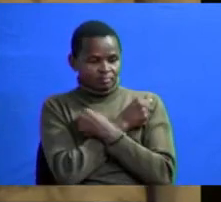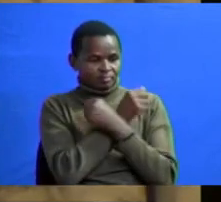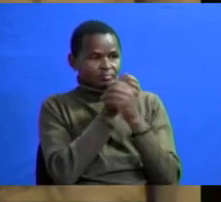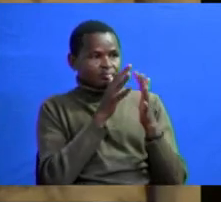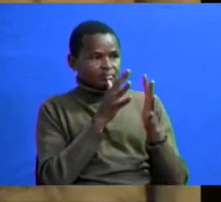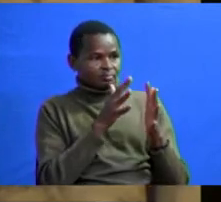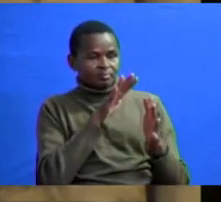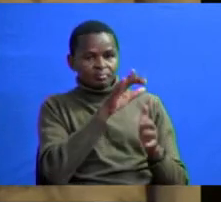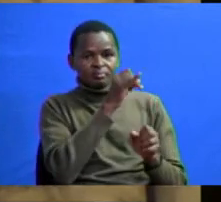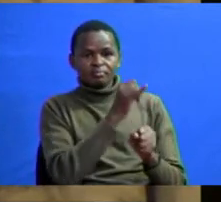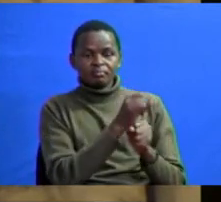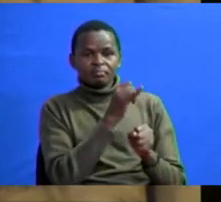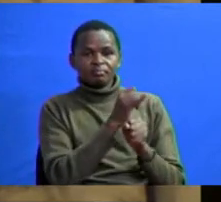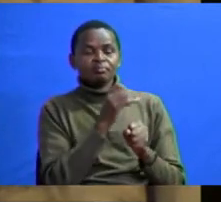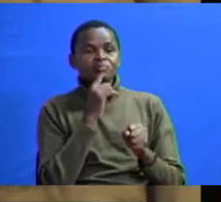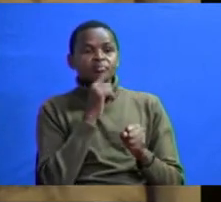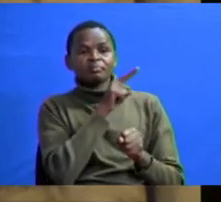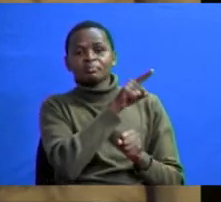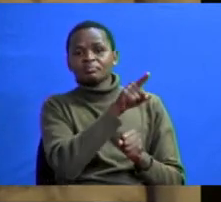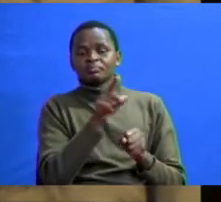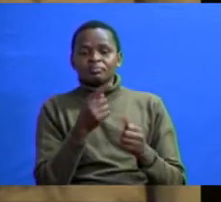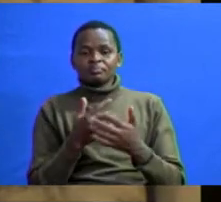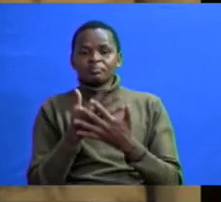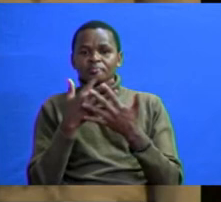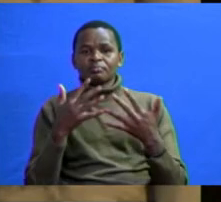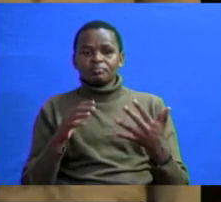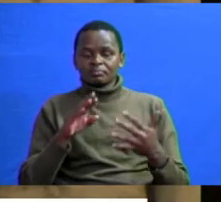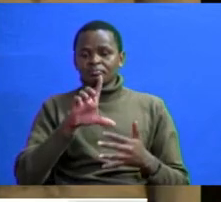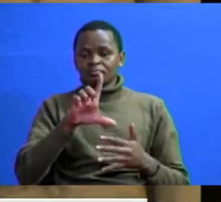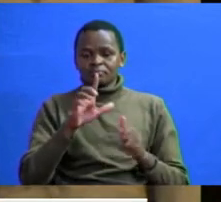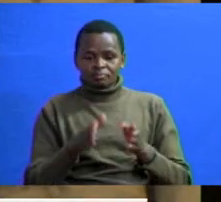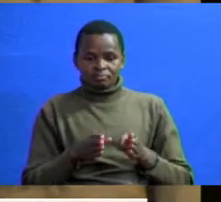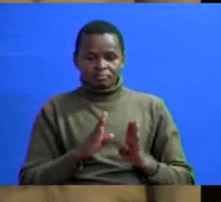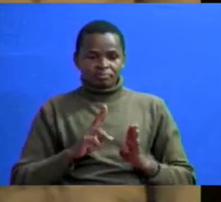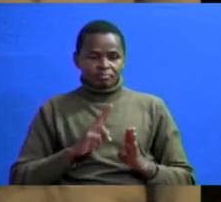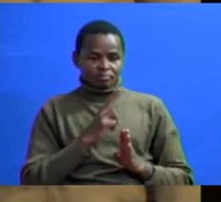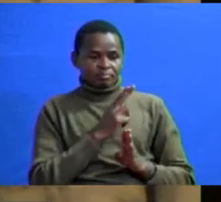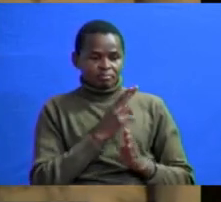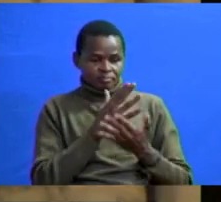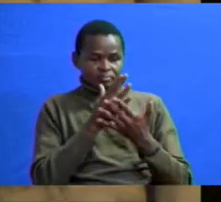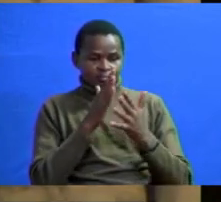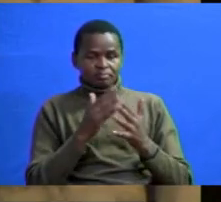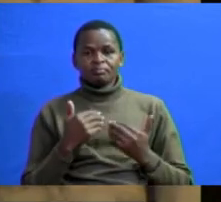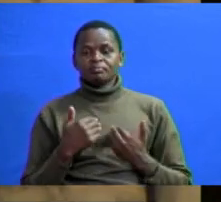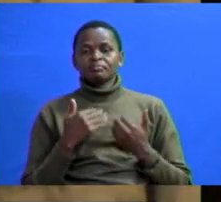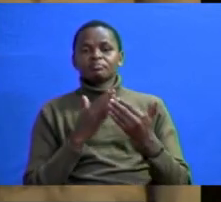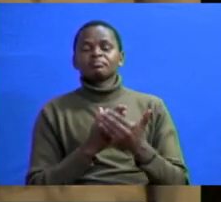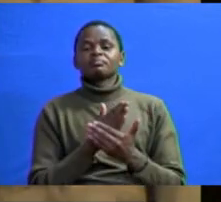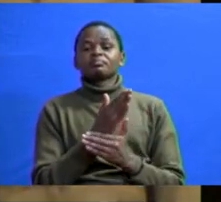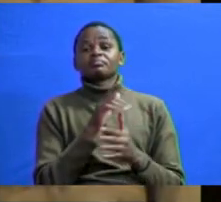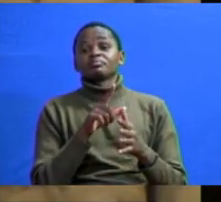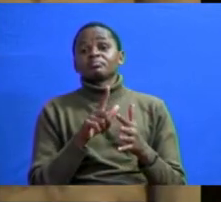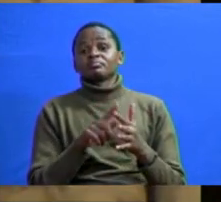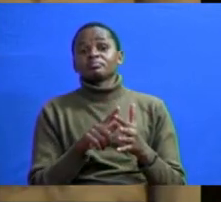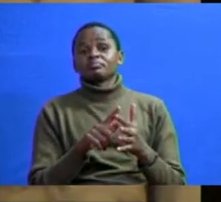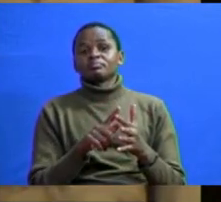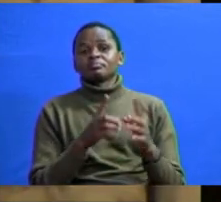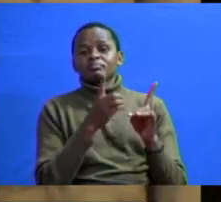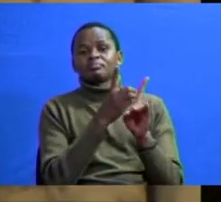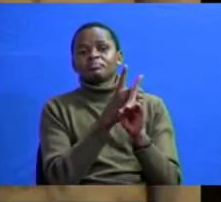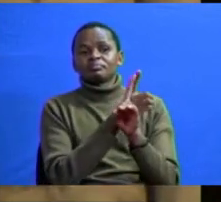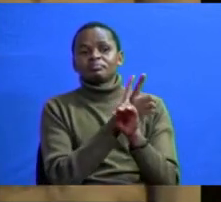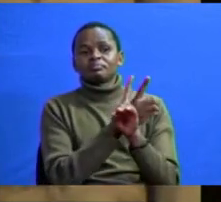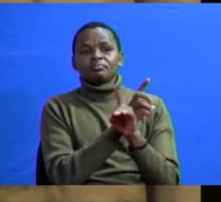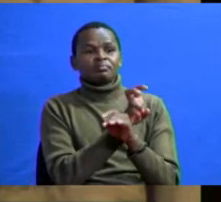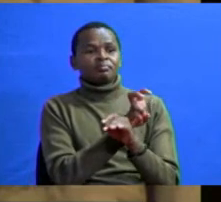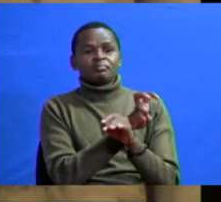your job? So such kind of things will enable us know what someone is going through. And then we have different